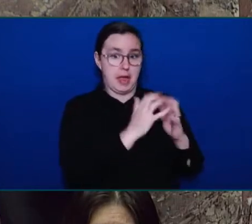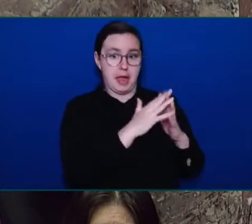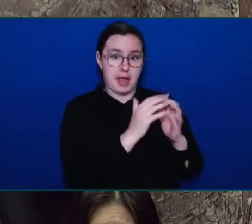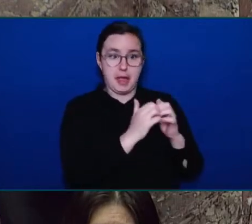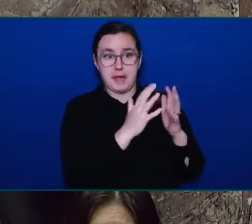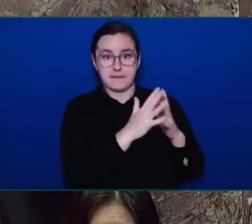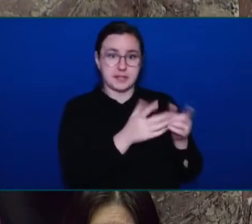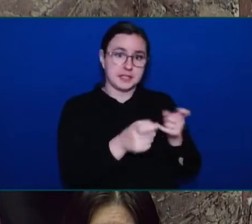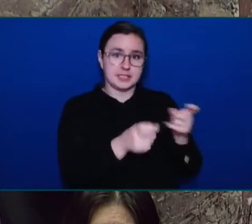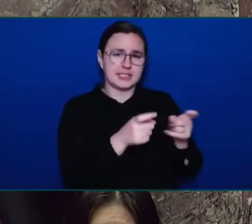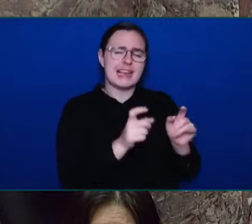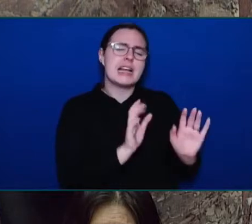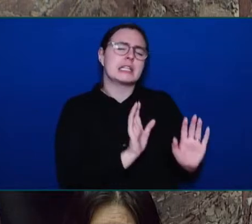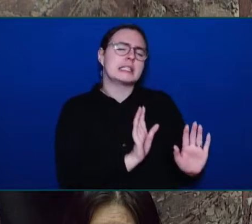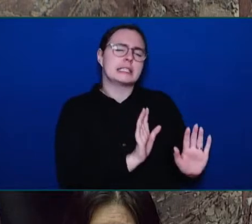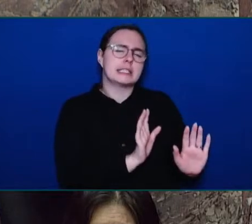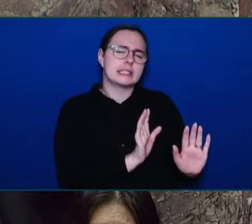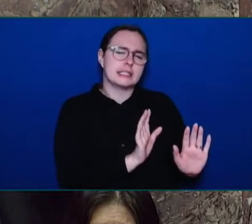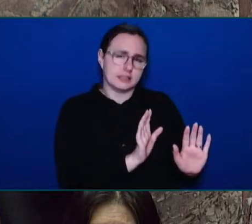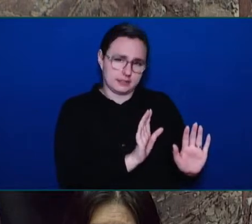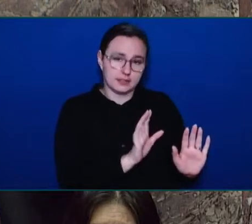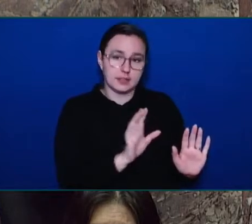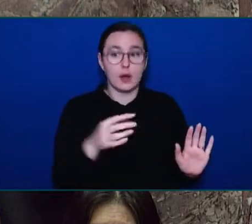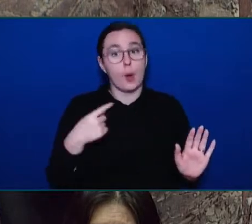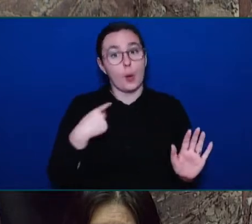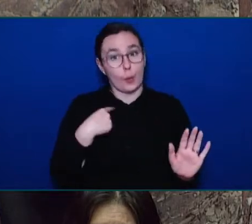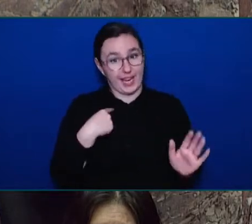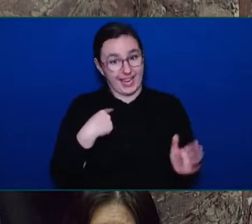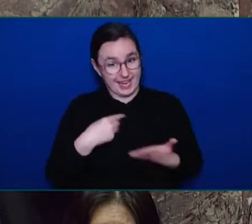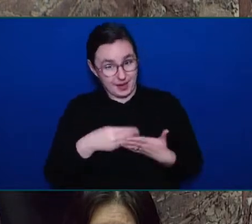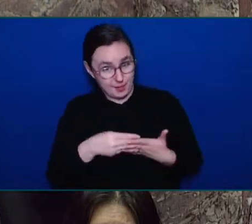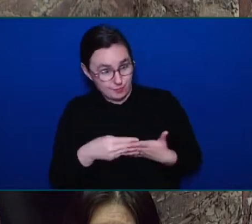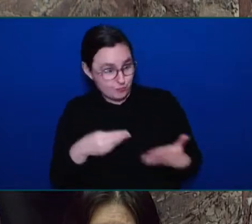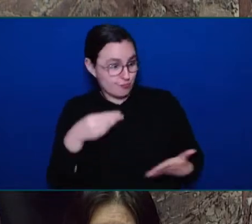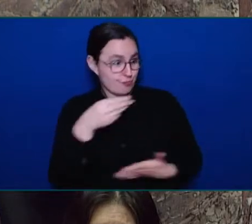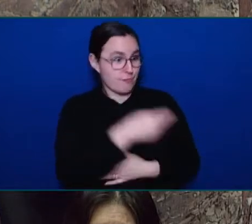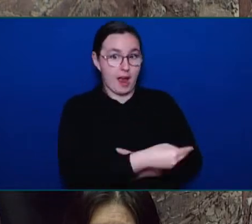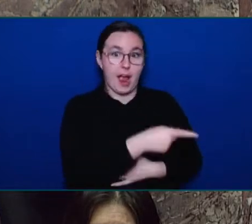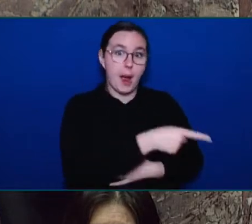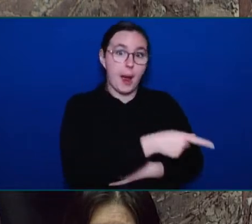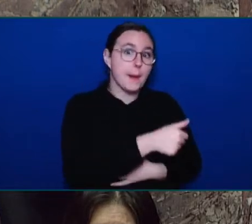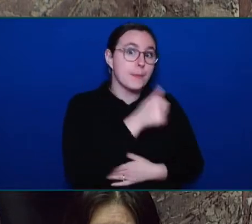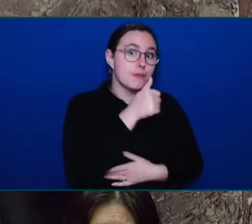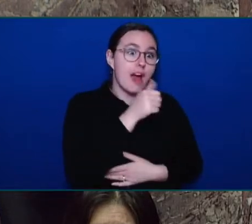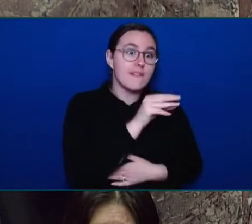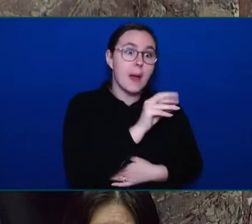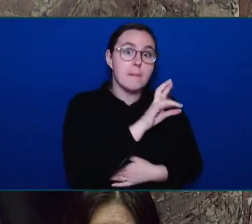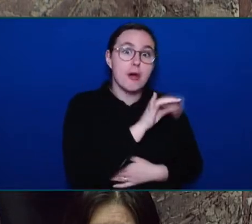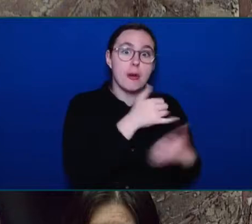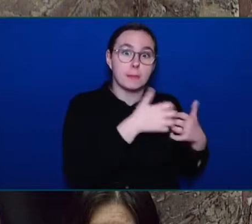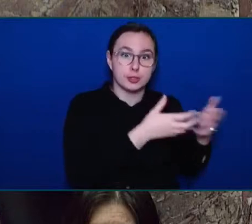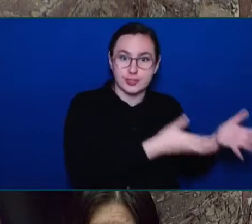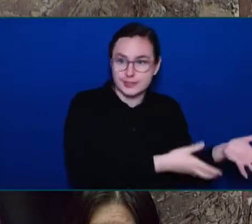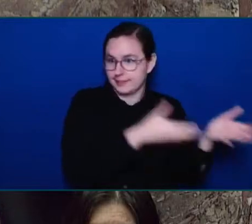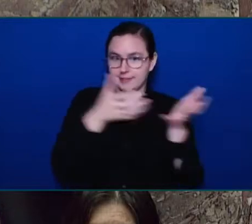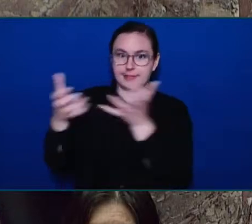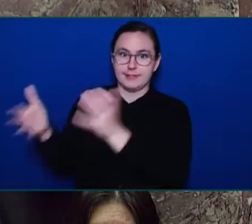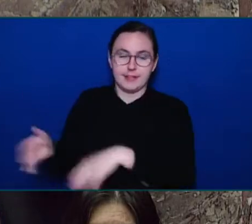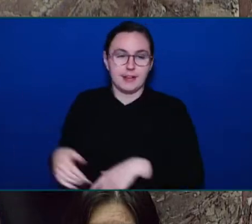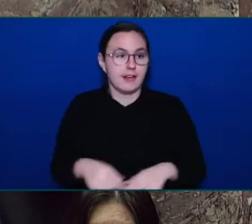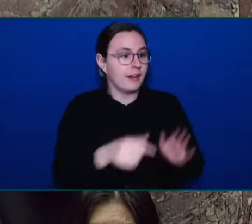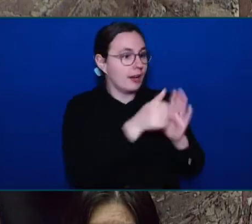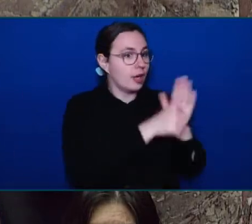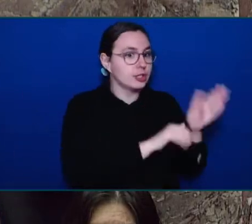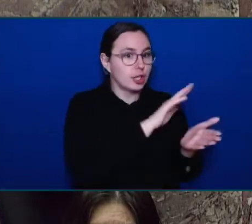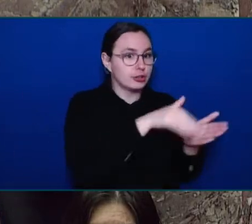machines. It's why we purchase private surgical centres. Why we've seen the largest, Honourable Speaker, increase in, Honourable